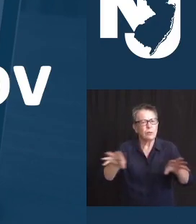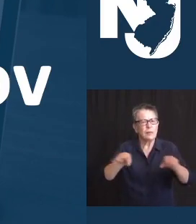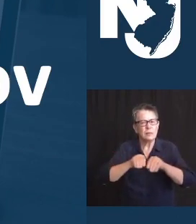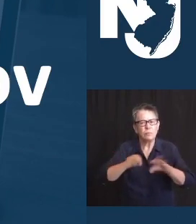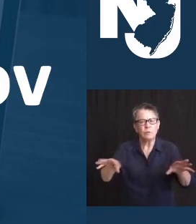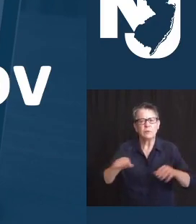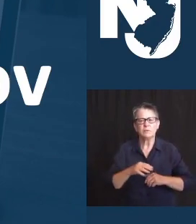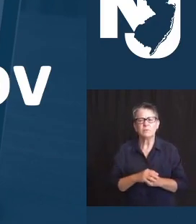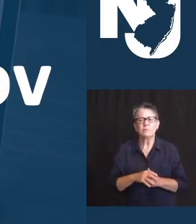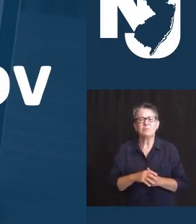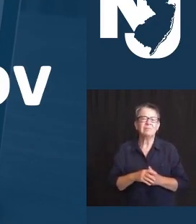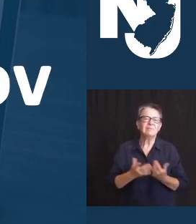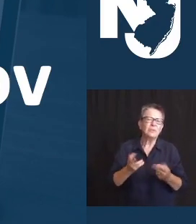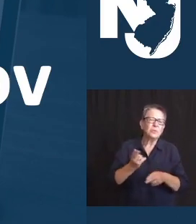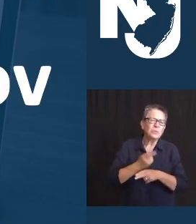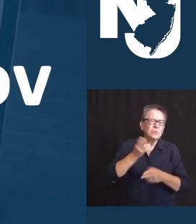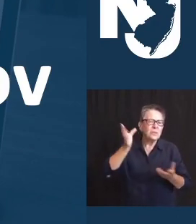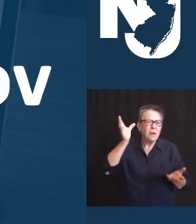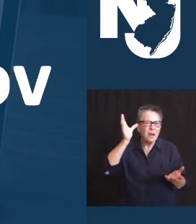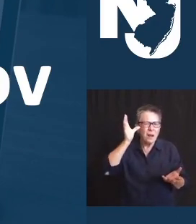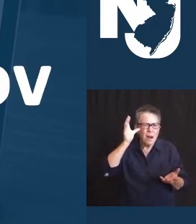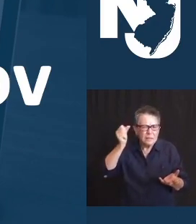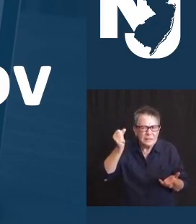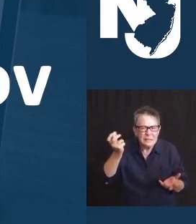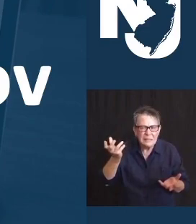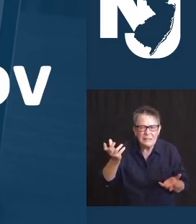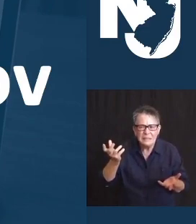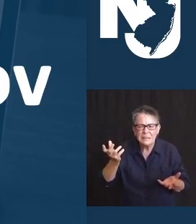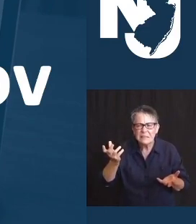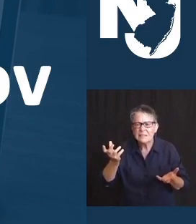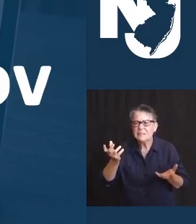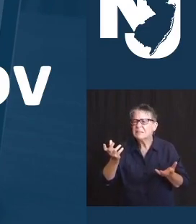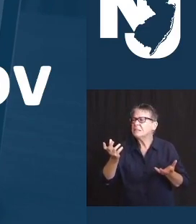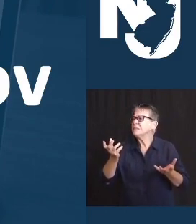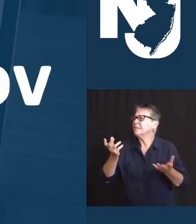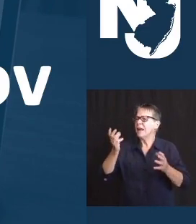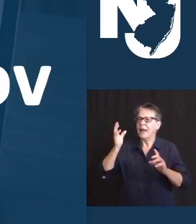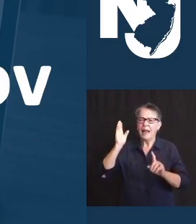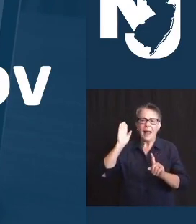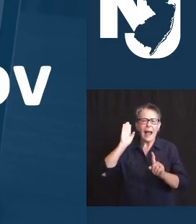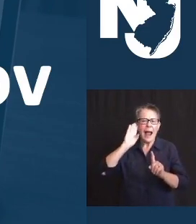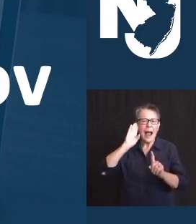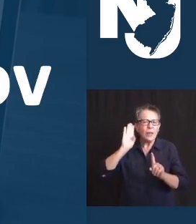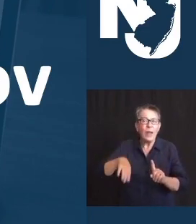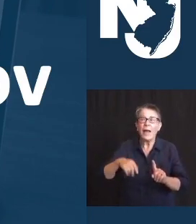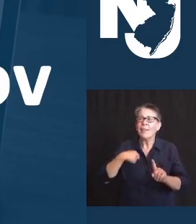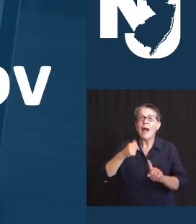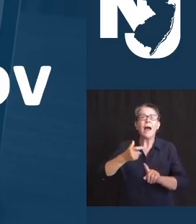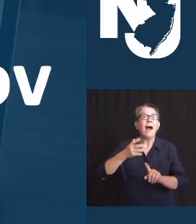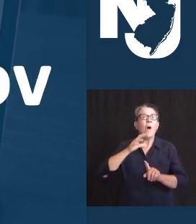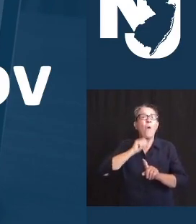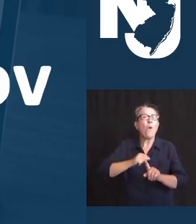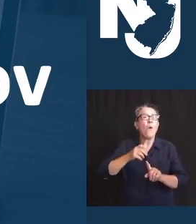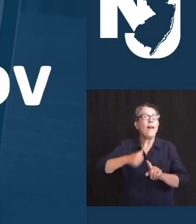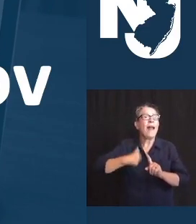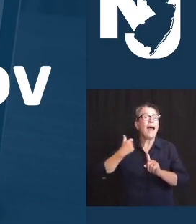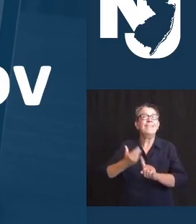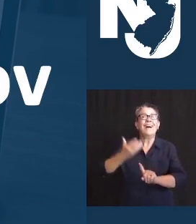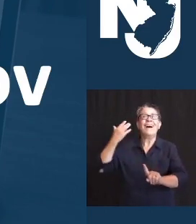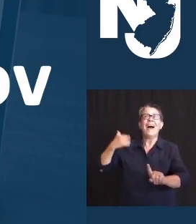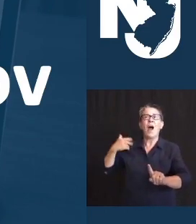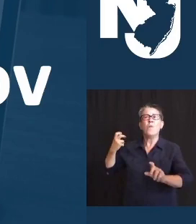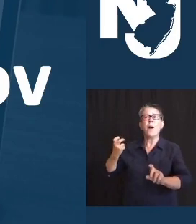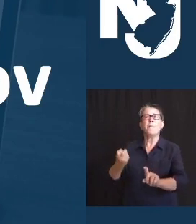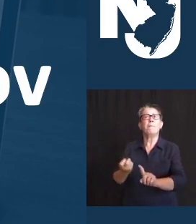get back to things the way they were, but right now that is just not possible. Keep social distancing. Keep wearing a mask,